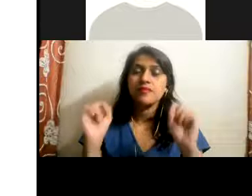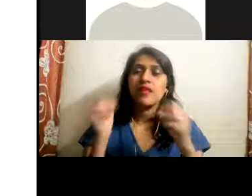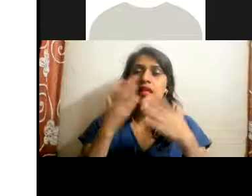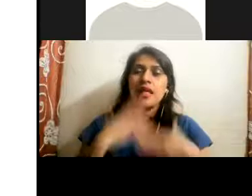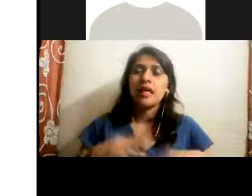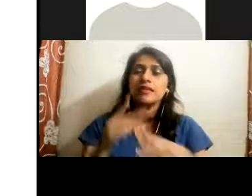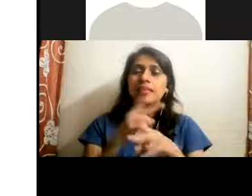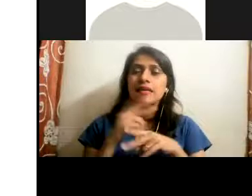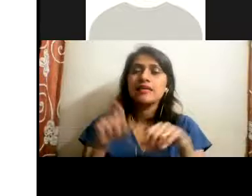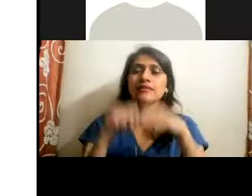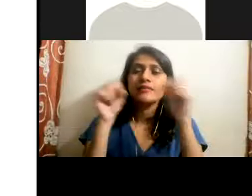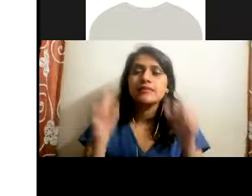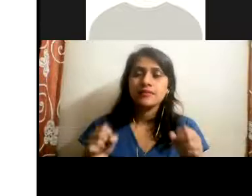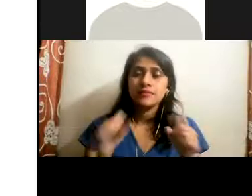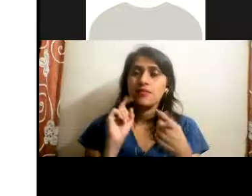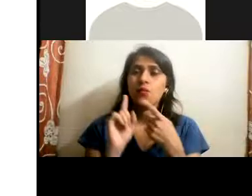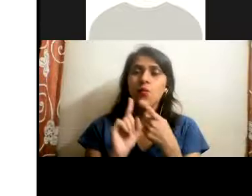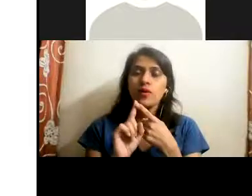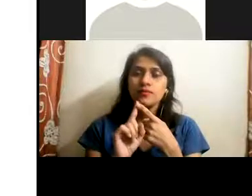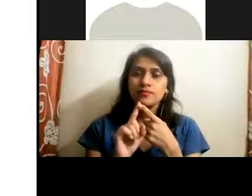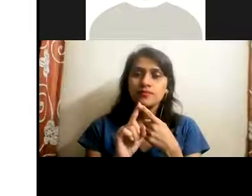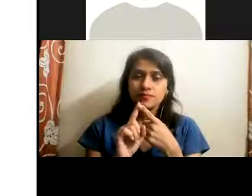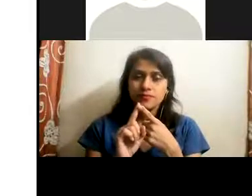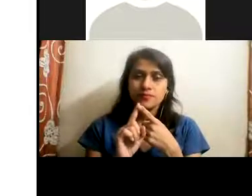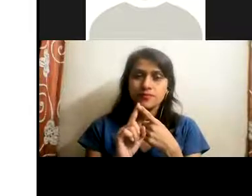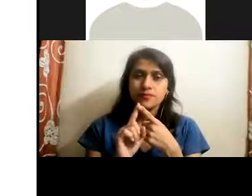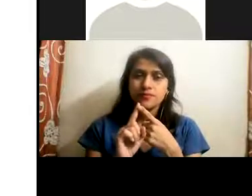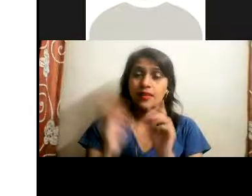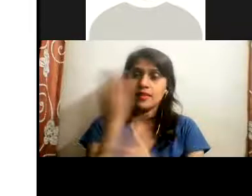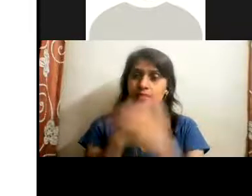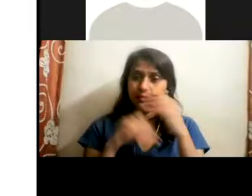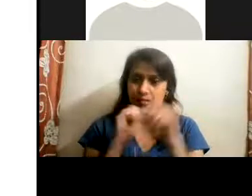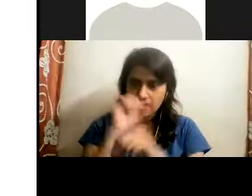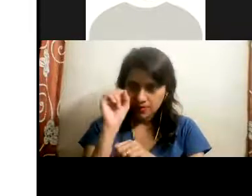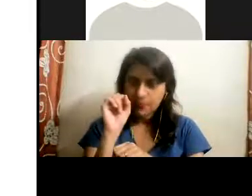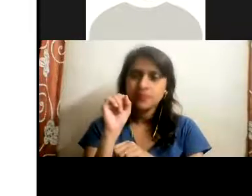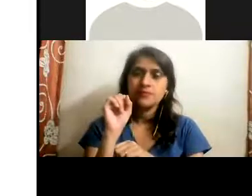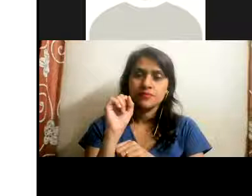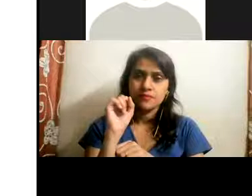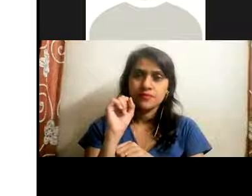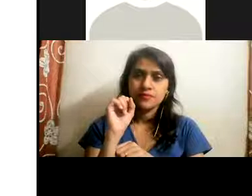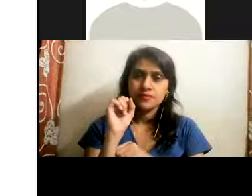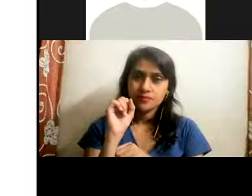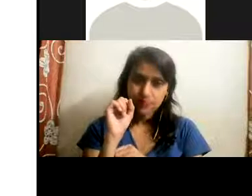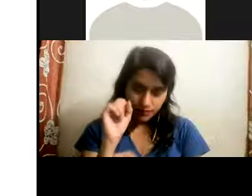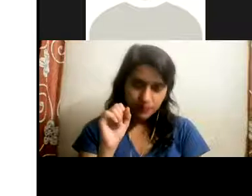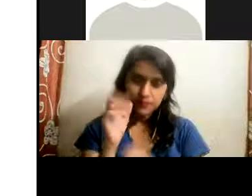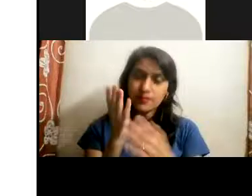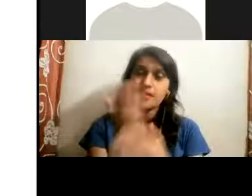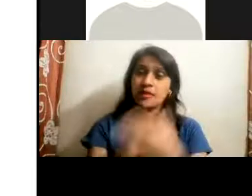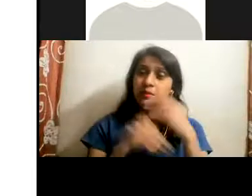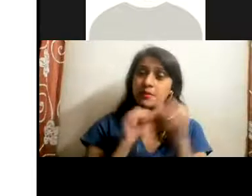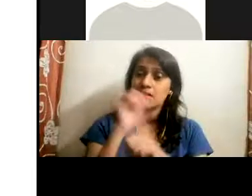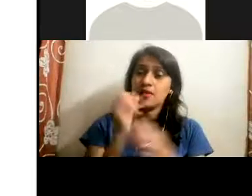system? The first thing is about the disability certificate. The disability certificate has to be issued by a medical